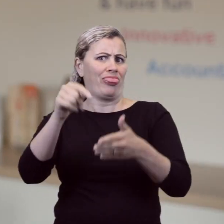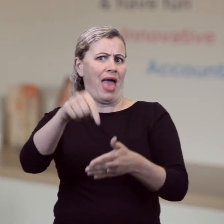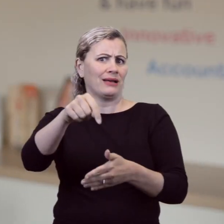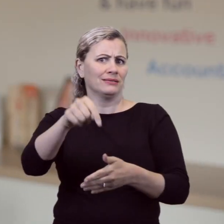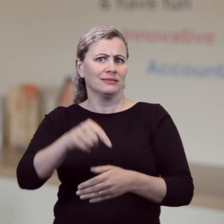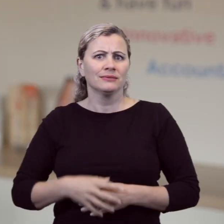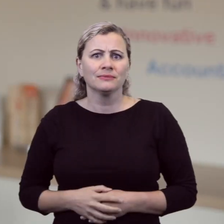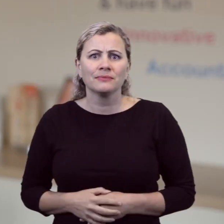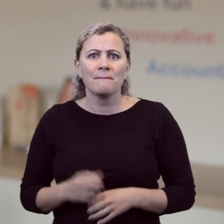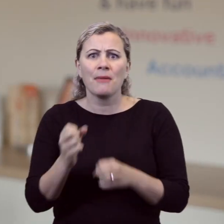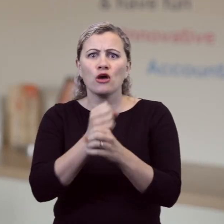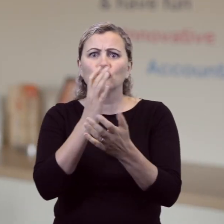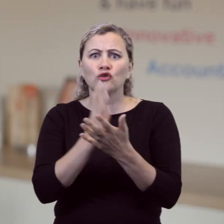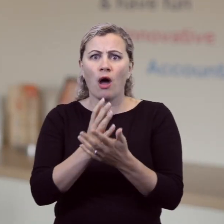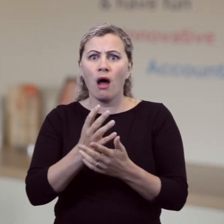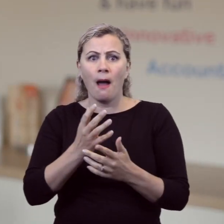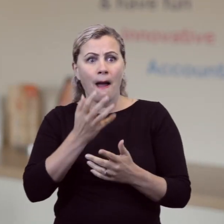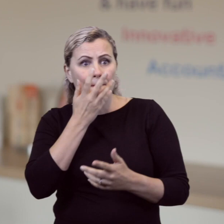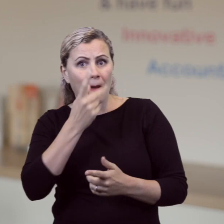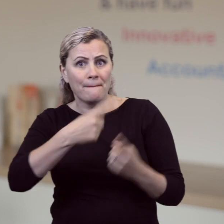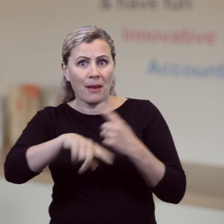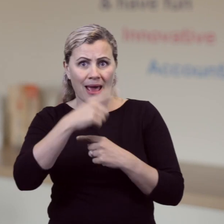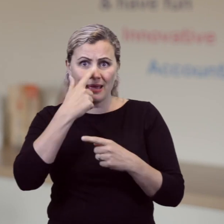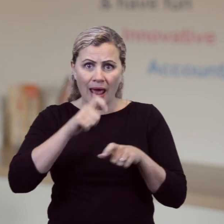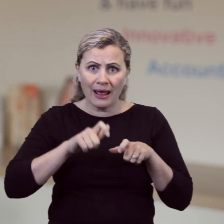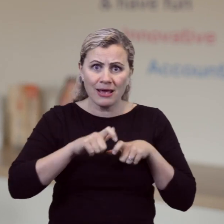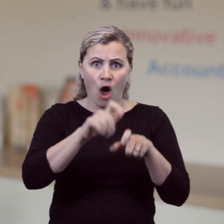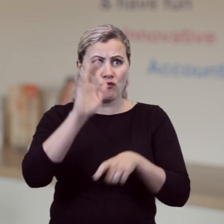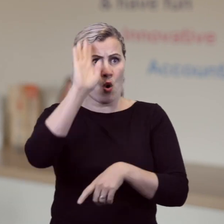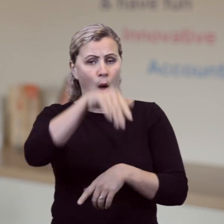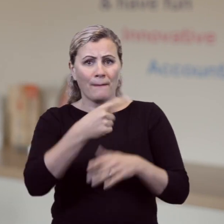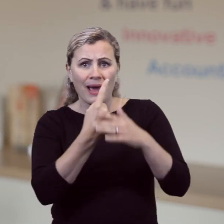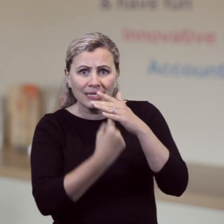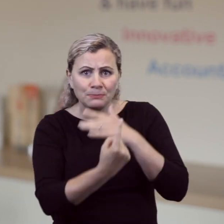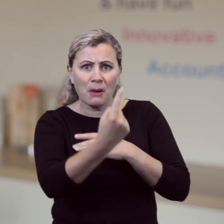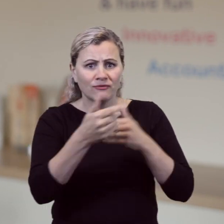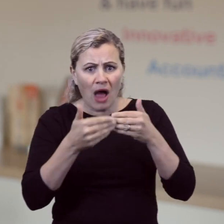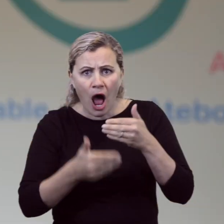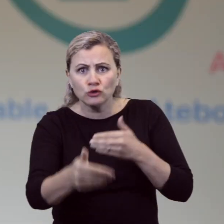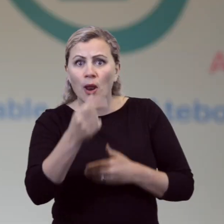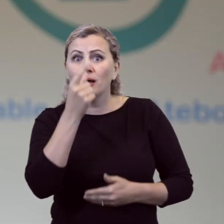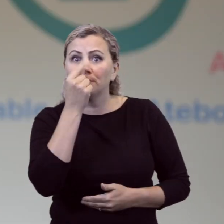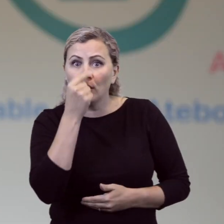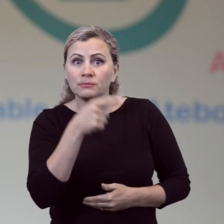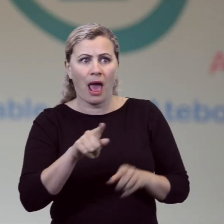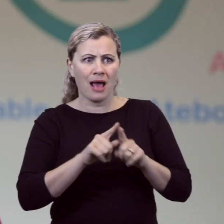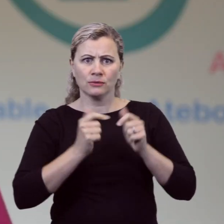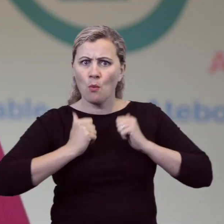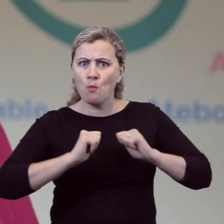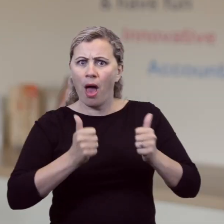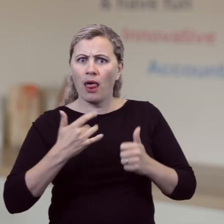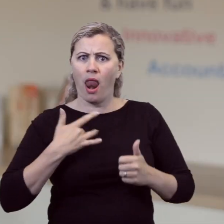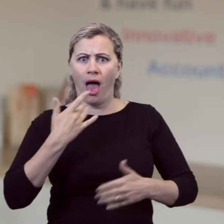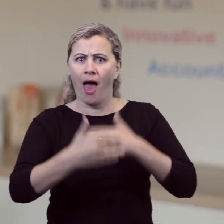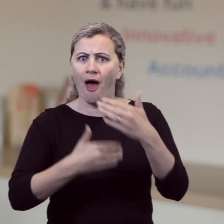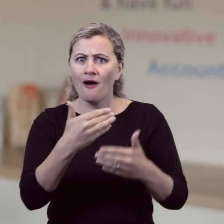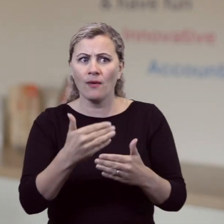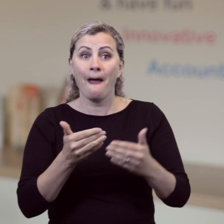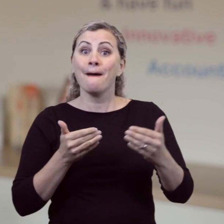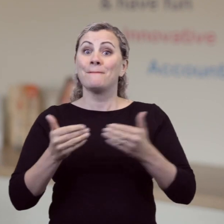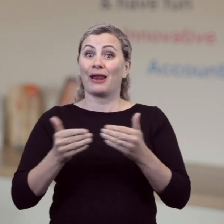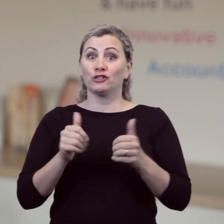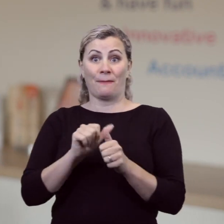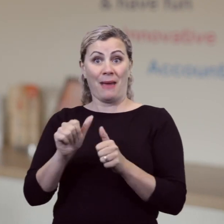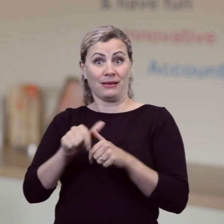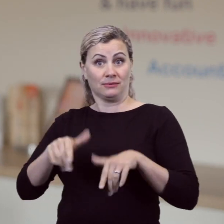and make sure that we enable people to be more independent, to stay in their own homes as long as possible, but to live life well, and that's what Managing